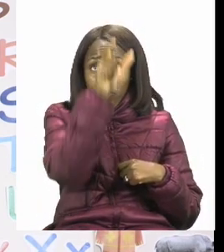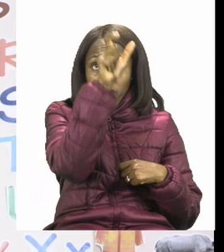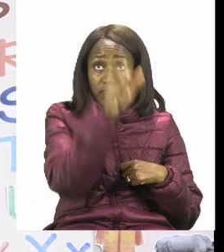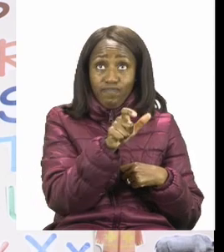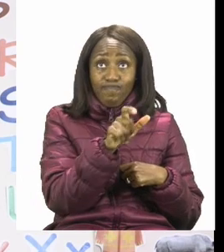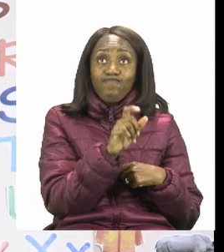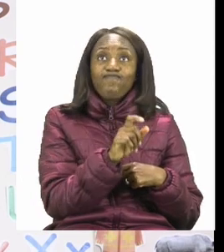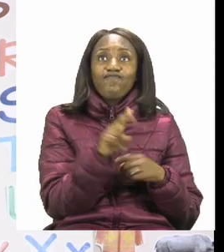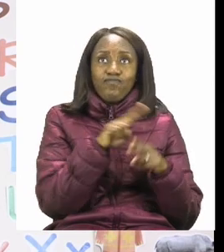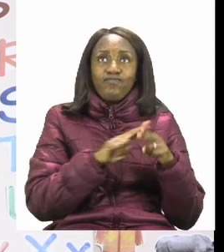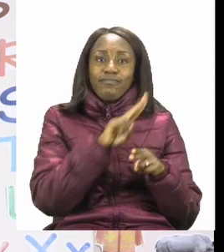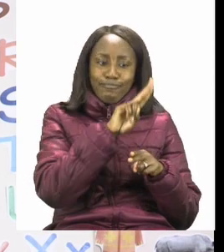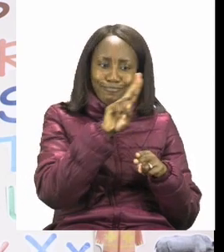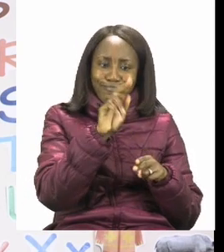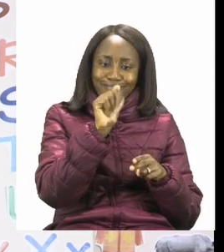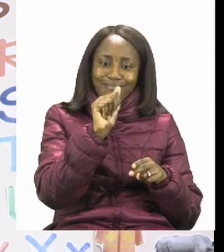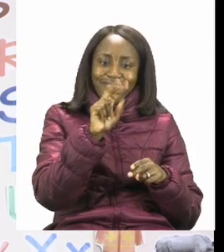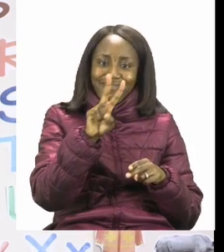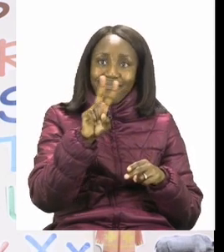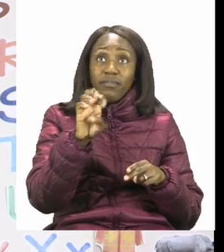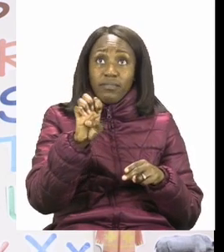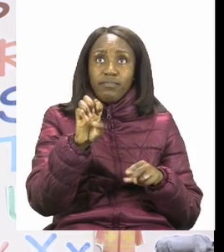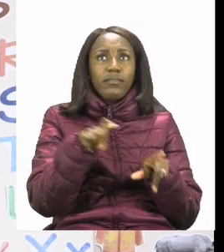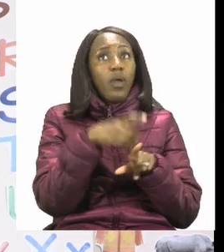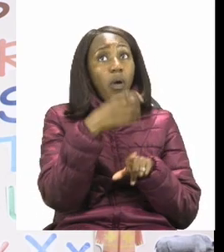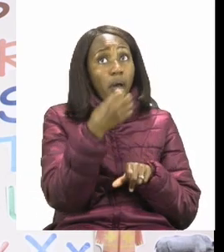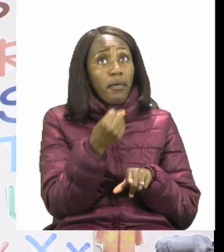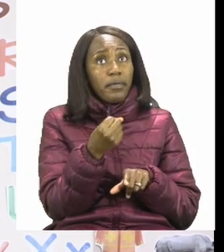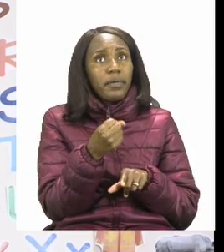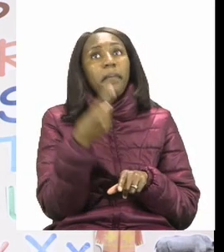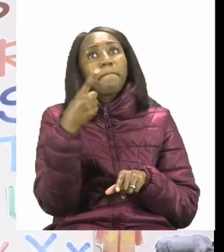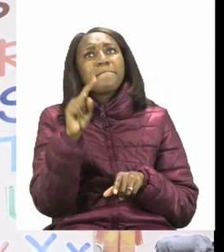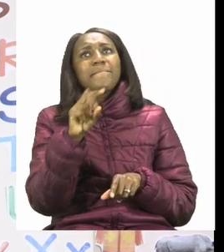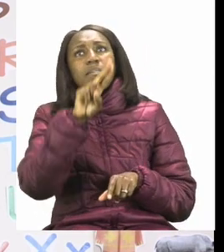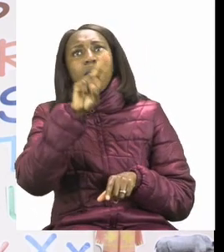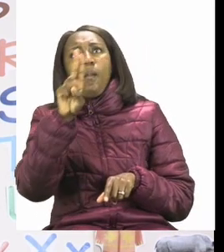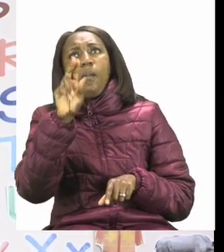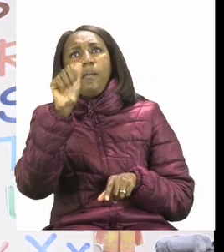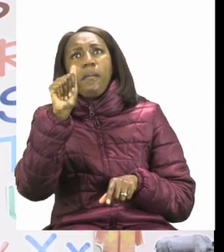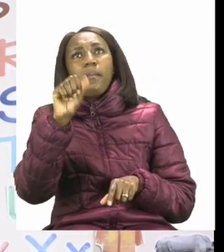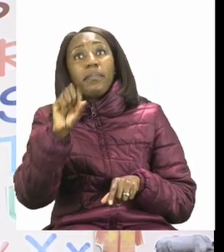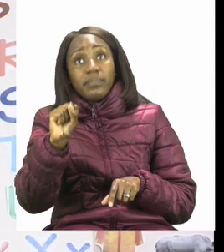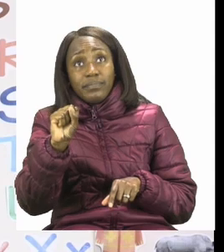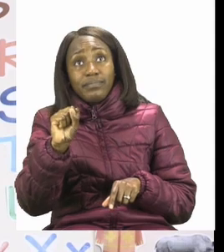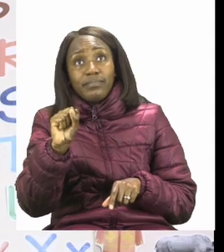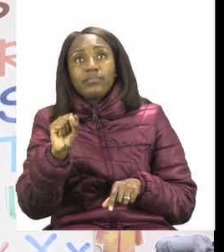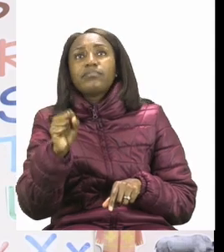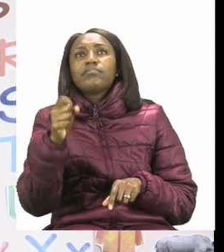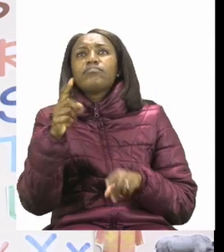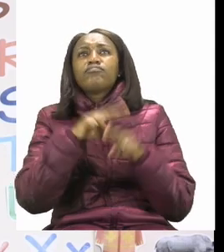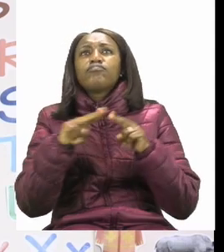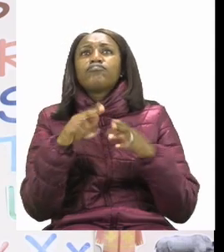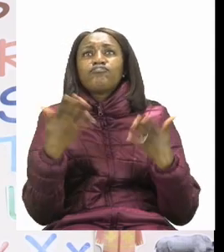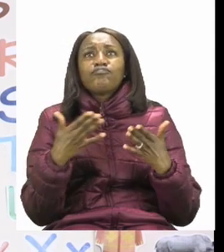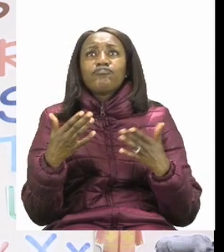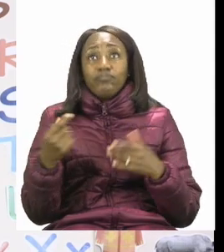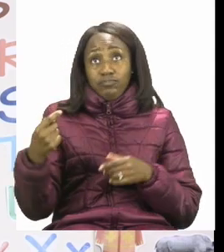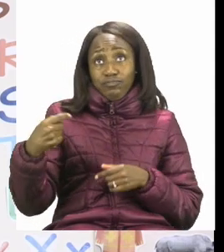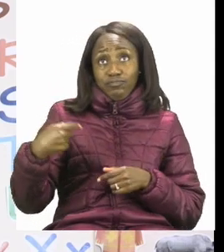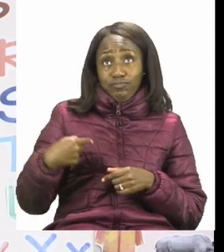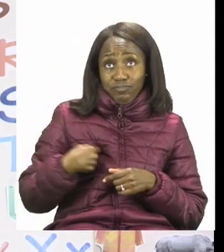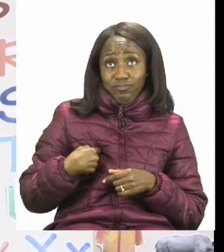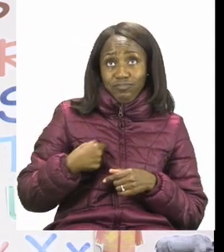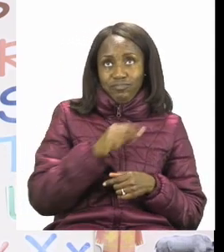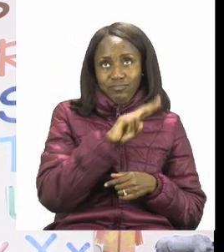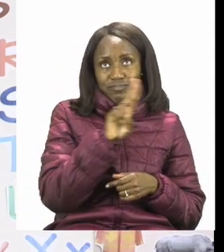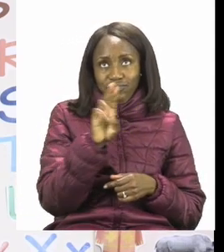have. And then when we use the word has, it is for he, especially if it's a